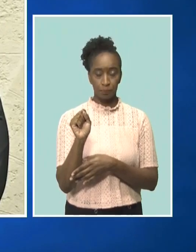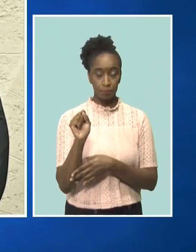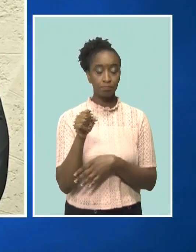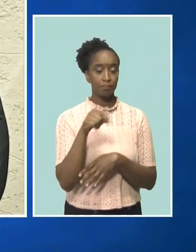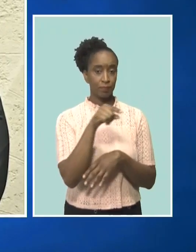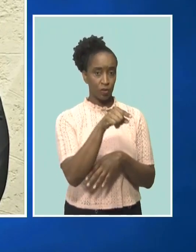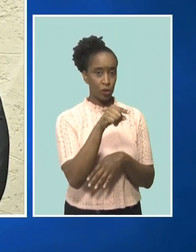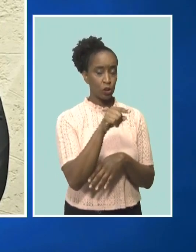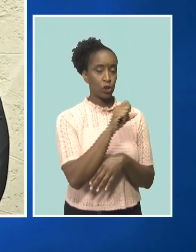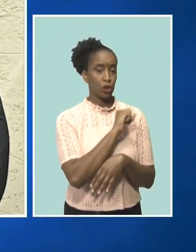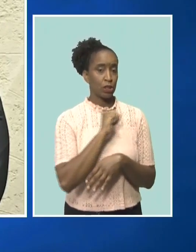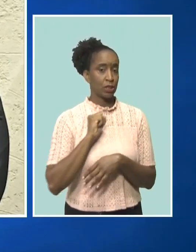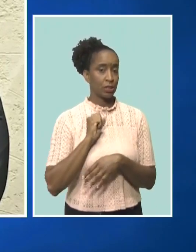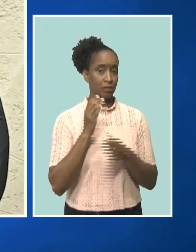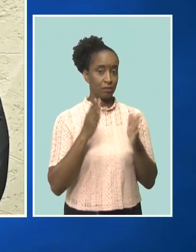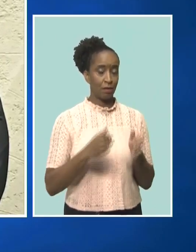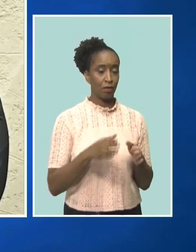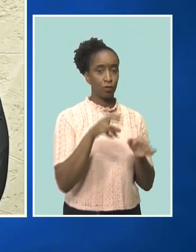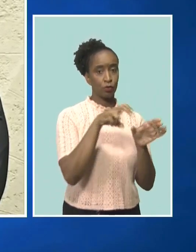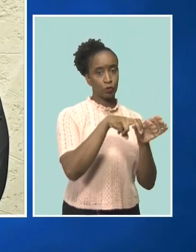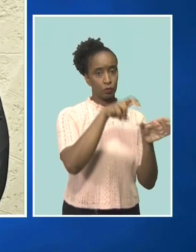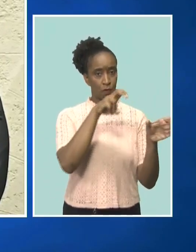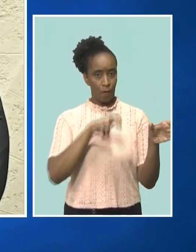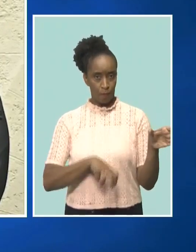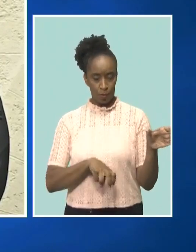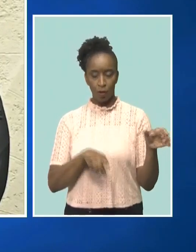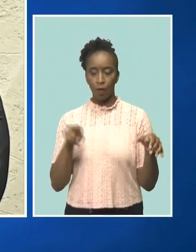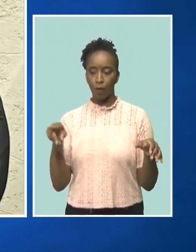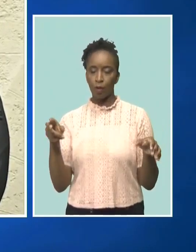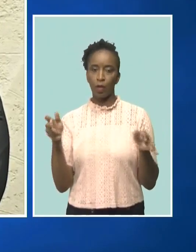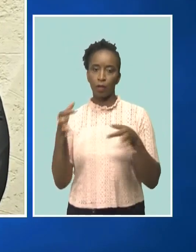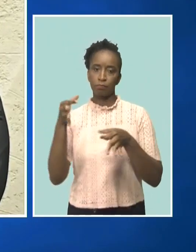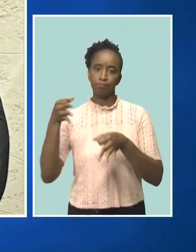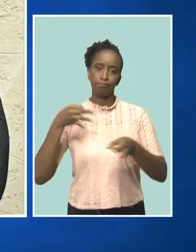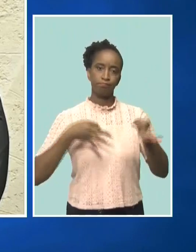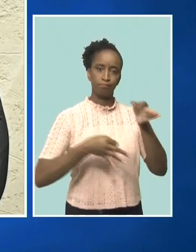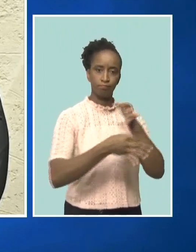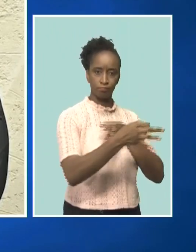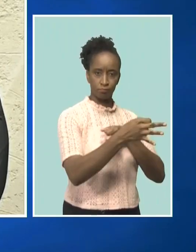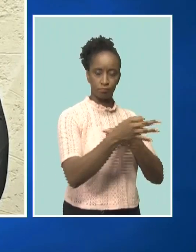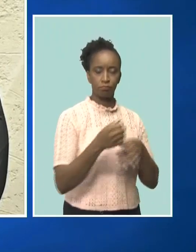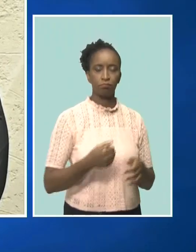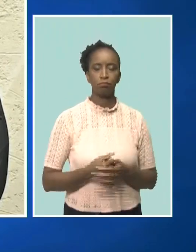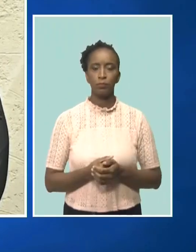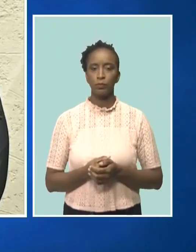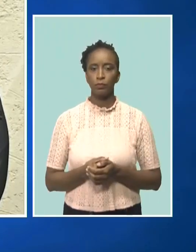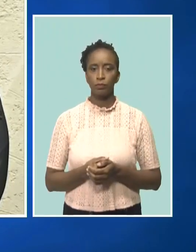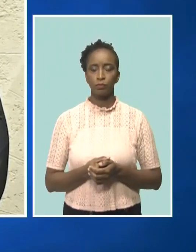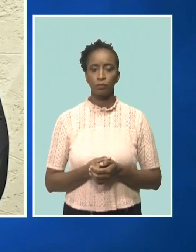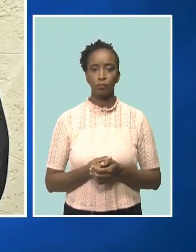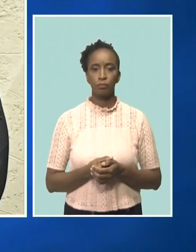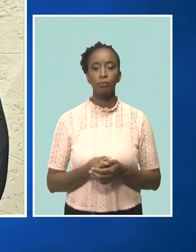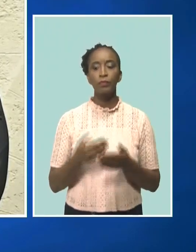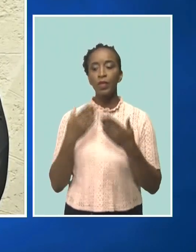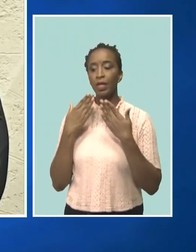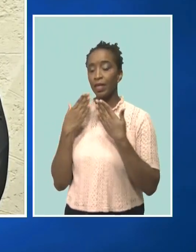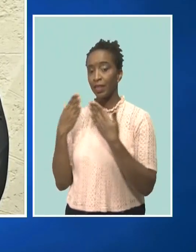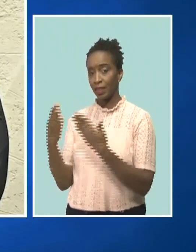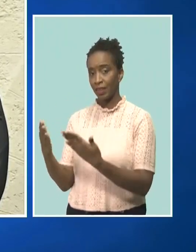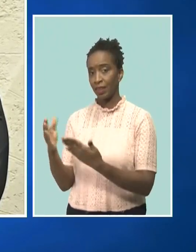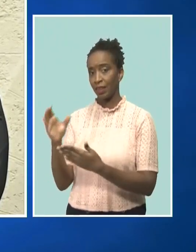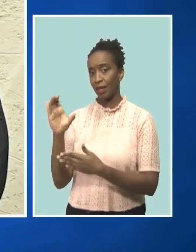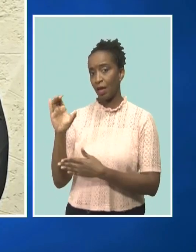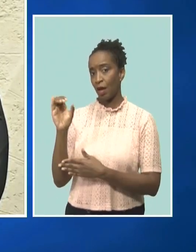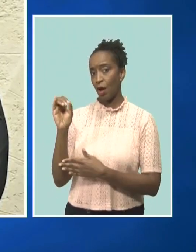senator in the Senate of the Barbados Parliament. I want to thank the Honourable Corey Lane, the Honourable